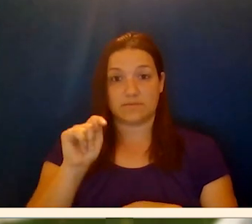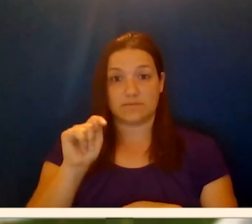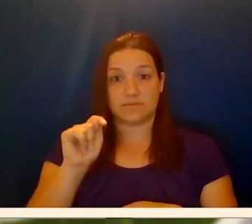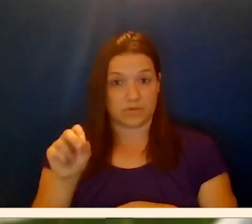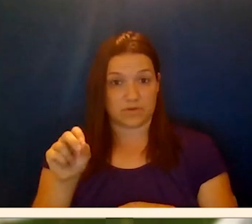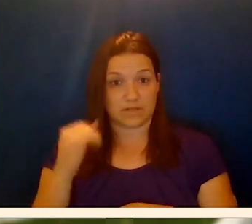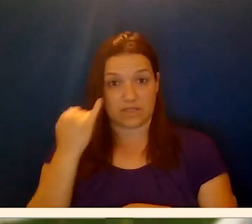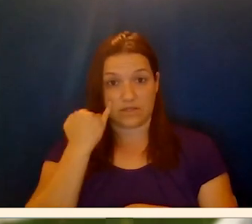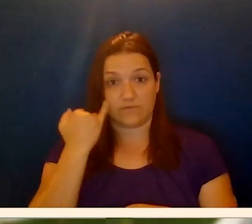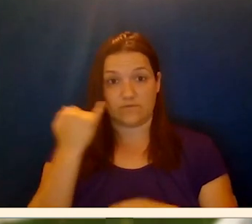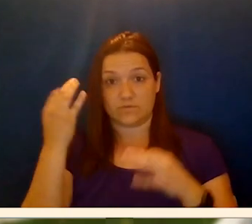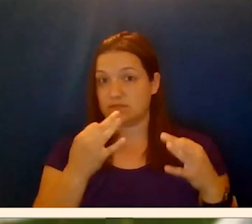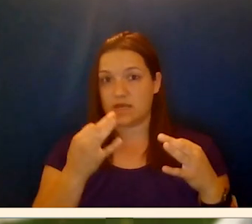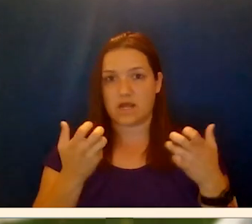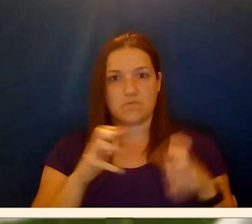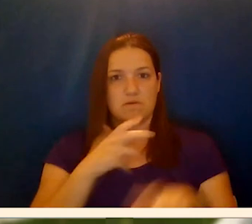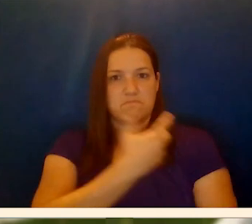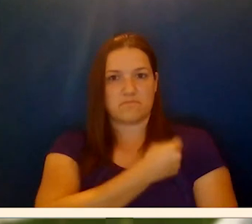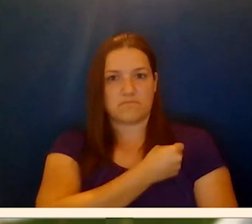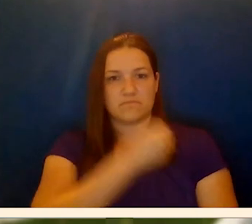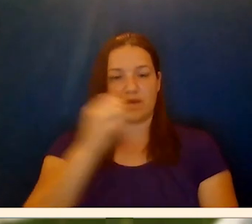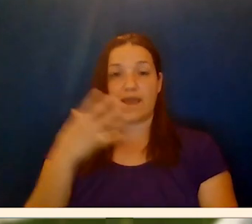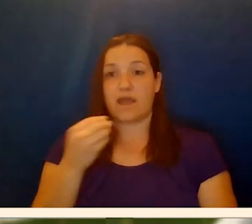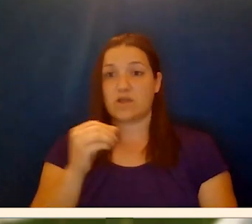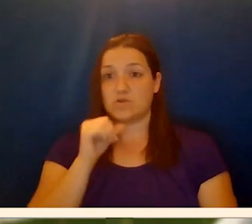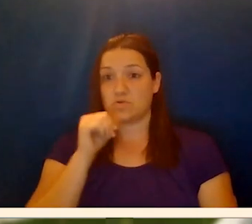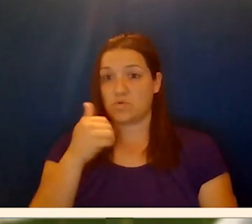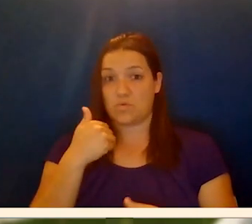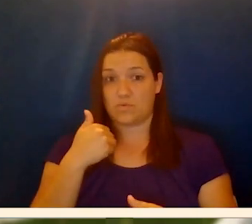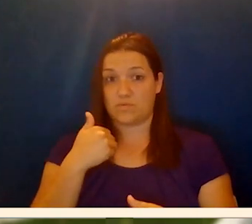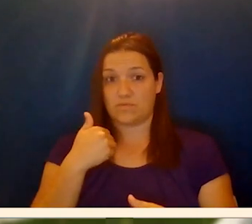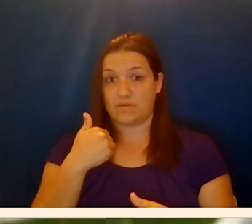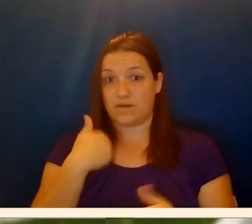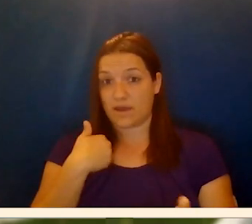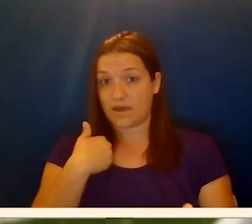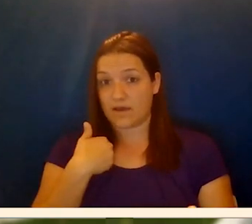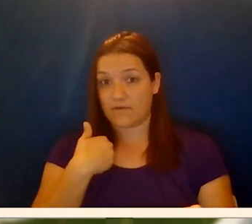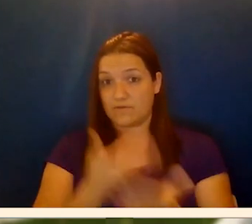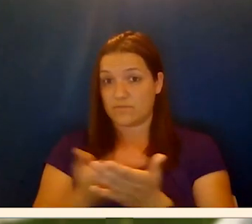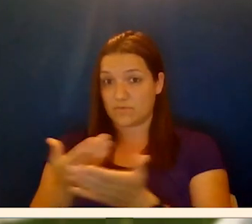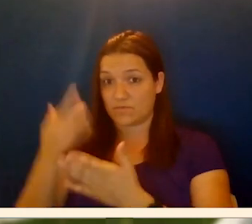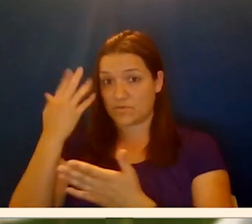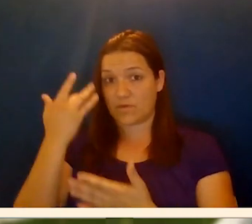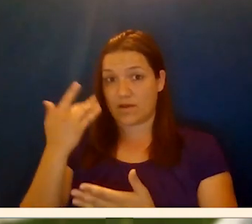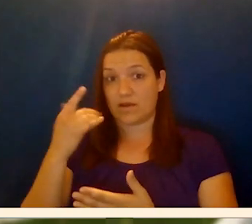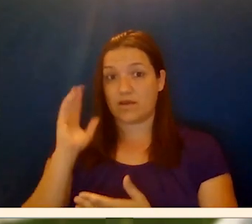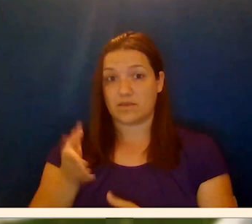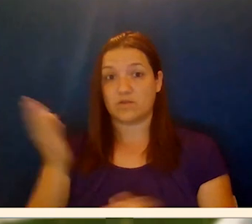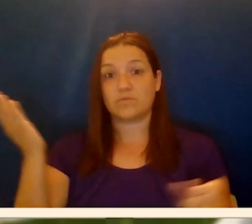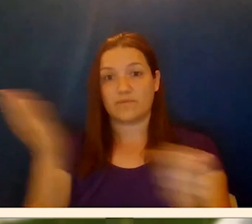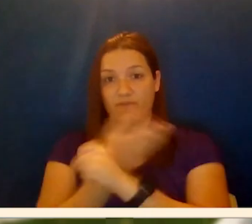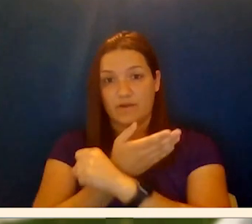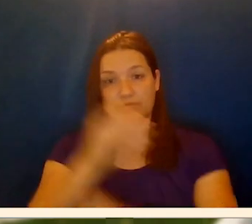vaccinated and you don't decline for one of those 2 reasons, then their employment will be terminated. For